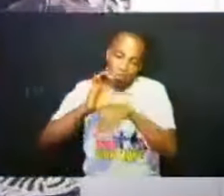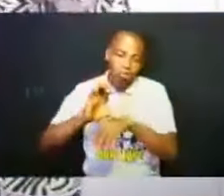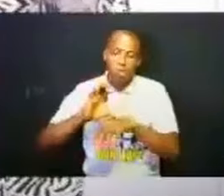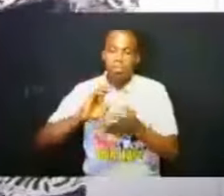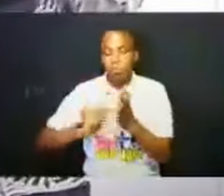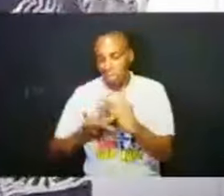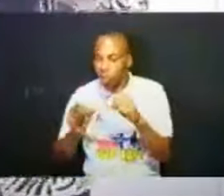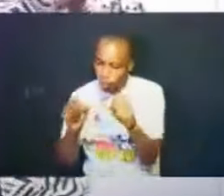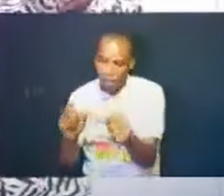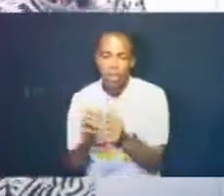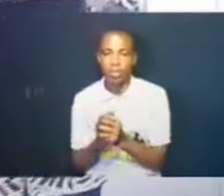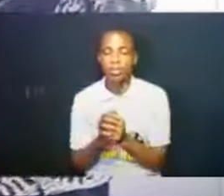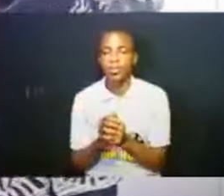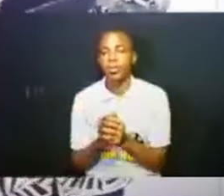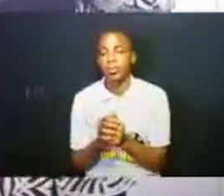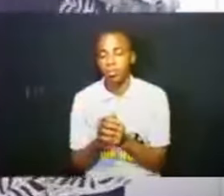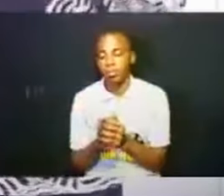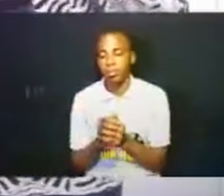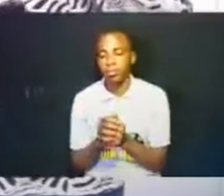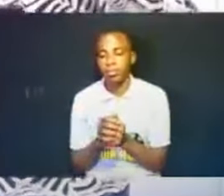they will have their channel